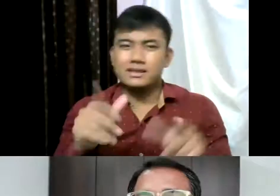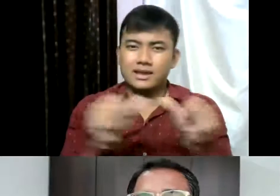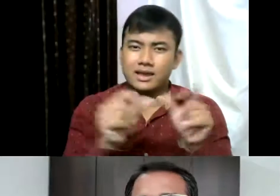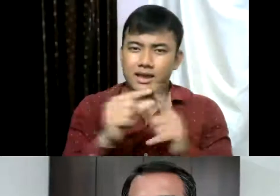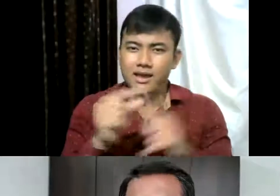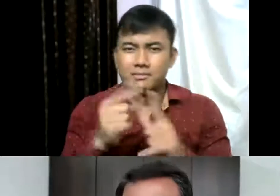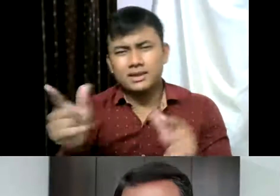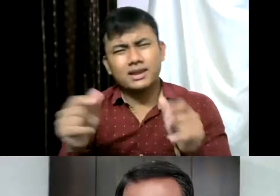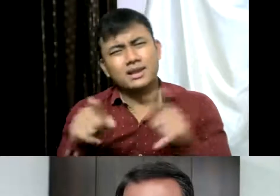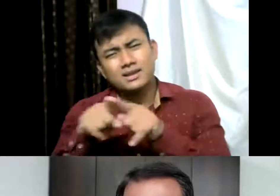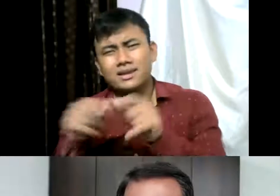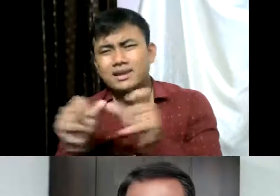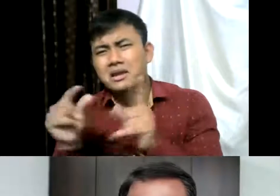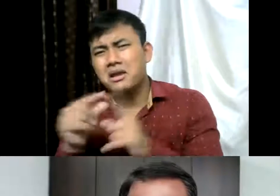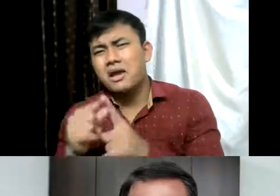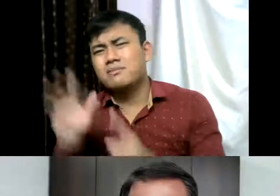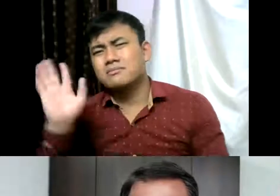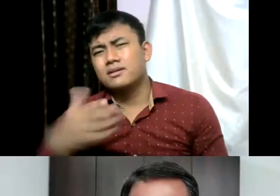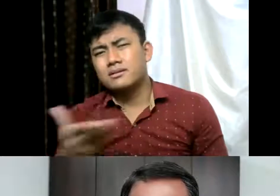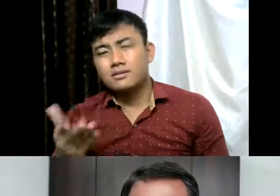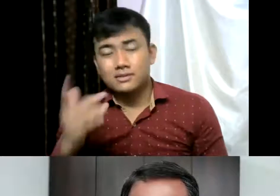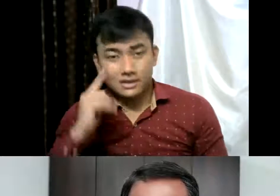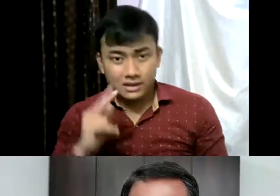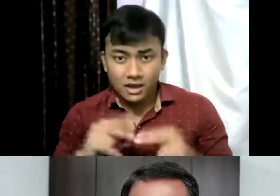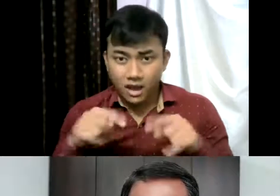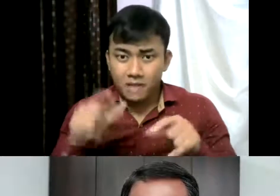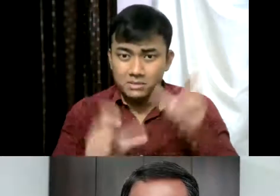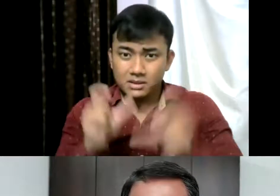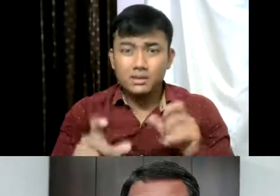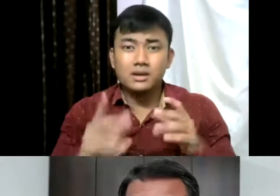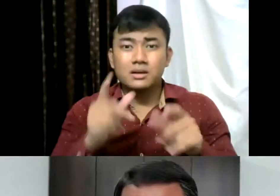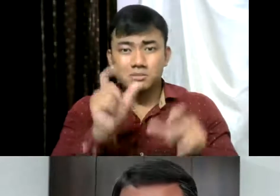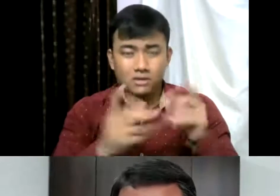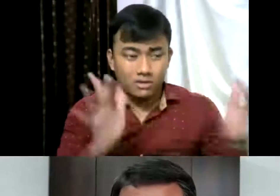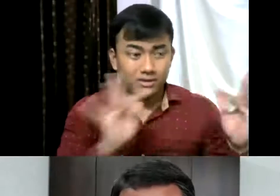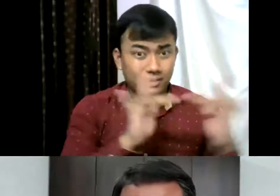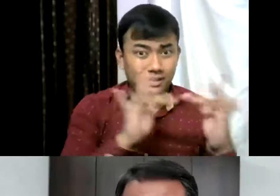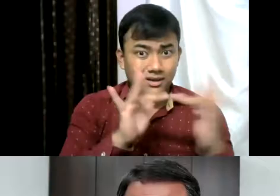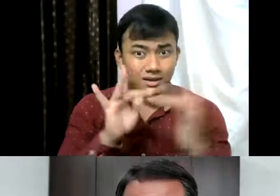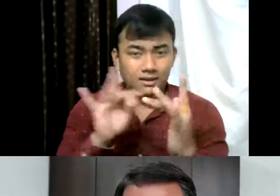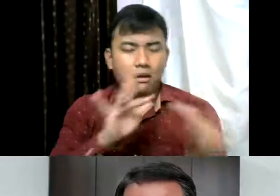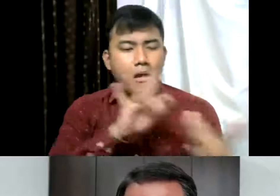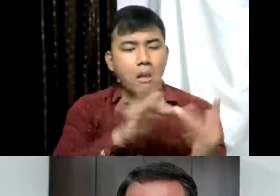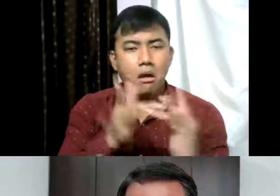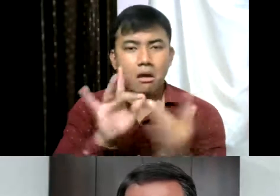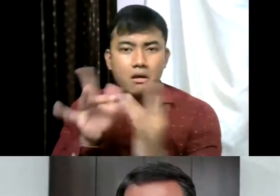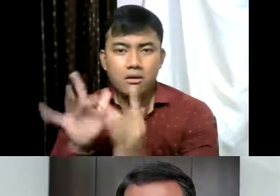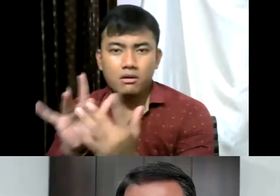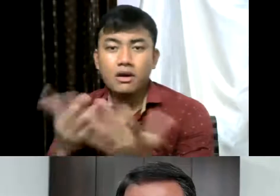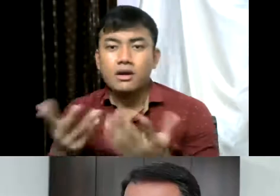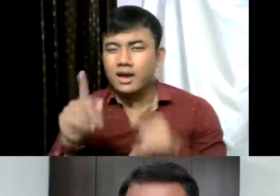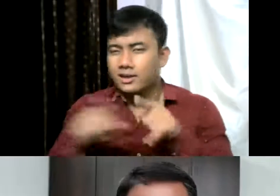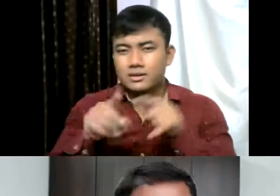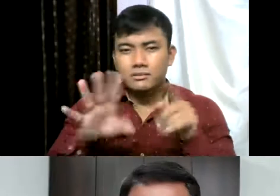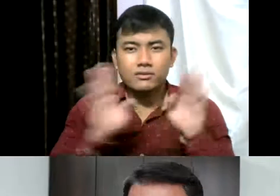think that's really true, because I know people who have connected over classifieds like Locanto and like, and Facebook is like,